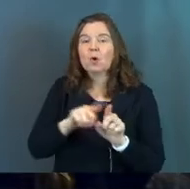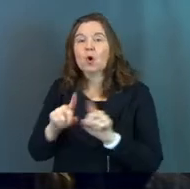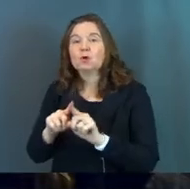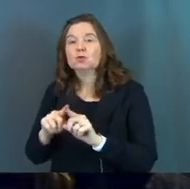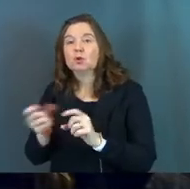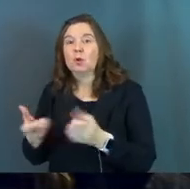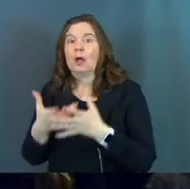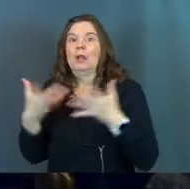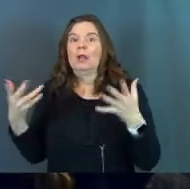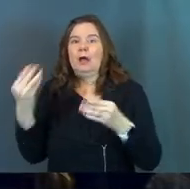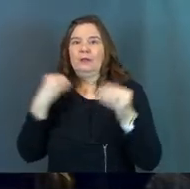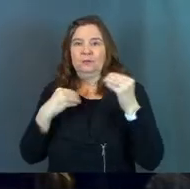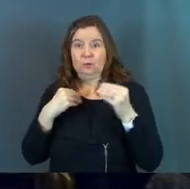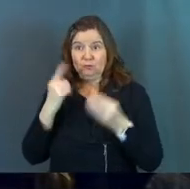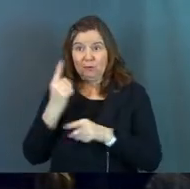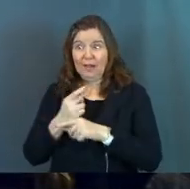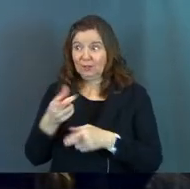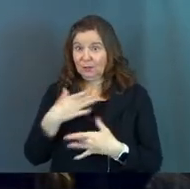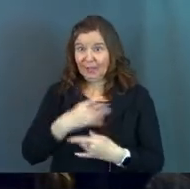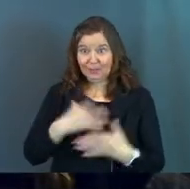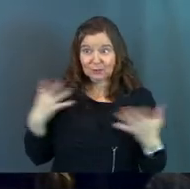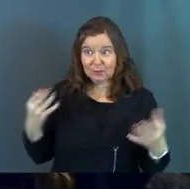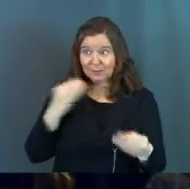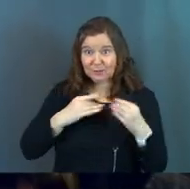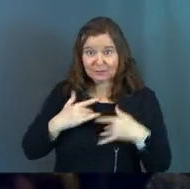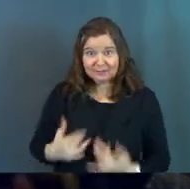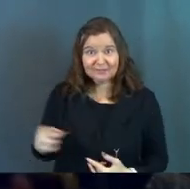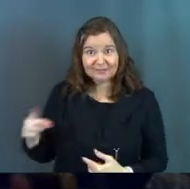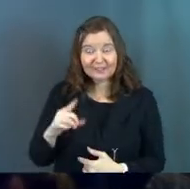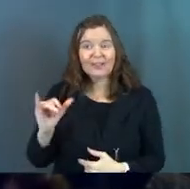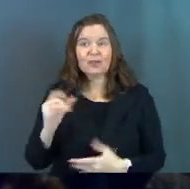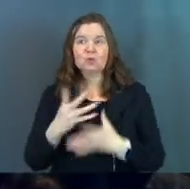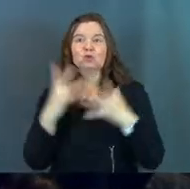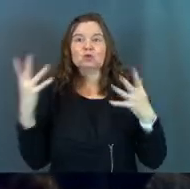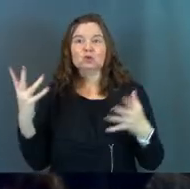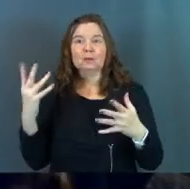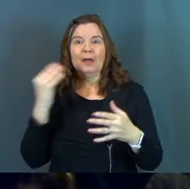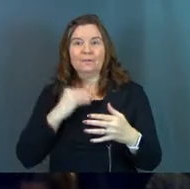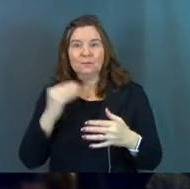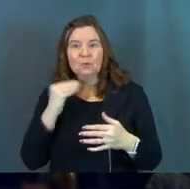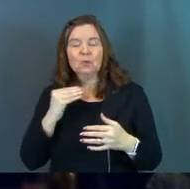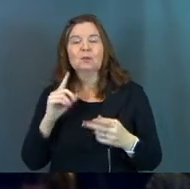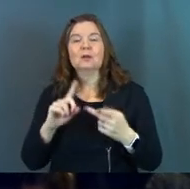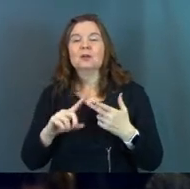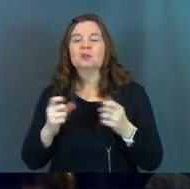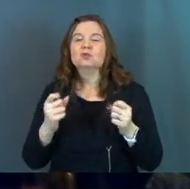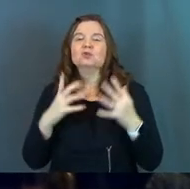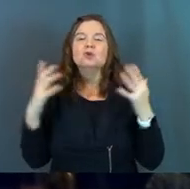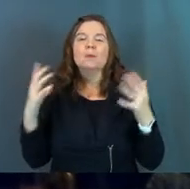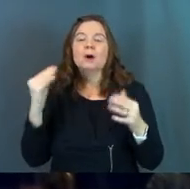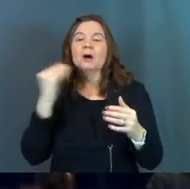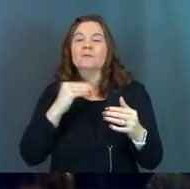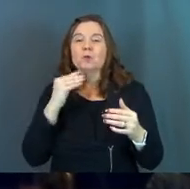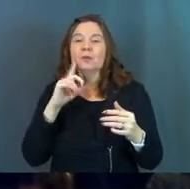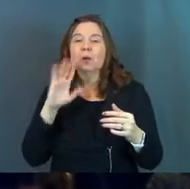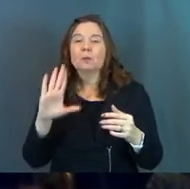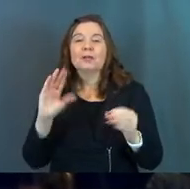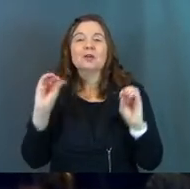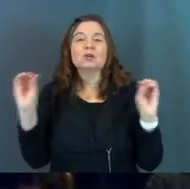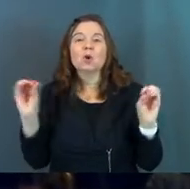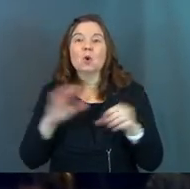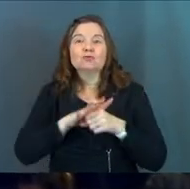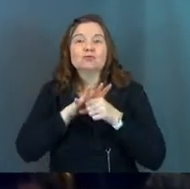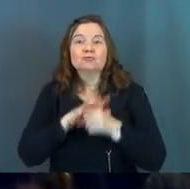going to be too much food. Amen? How many of you like too much food? Right? Like, there's going to be too much food. There was going to be so much food that there was going to be